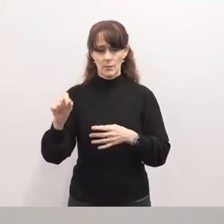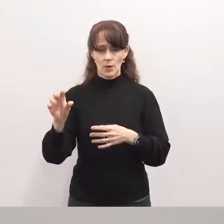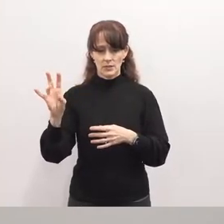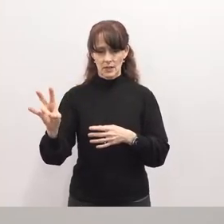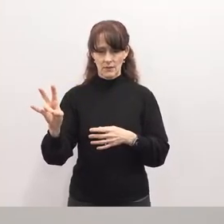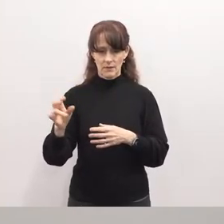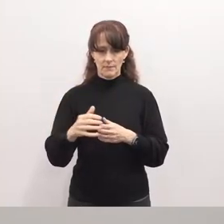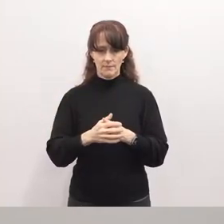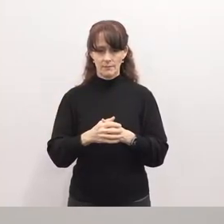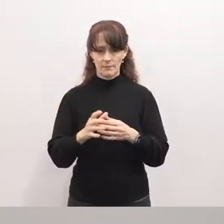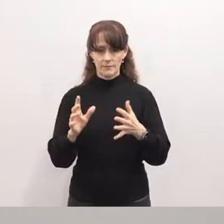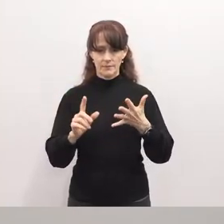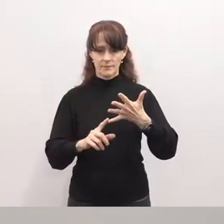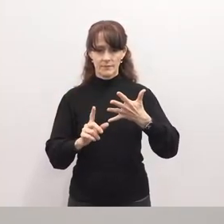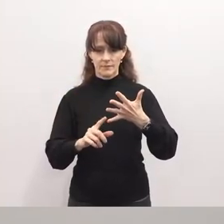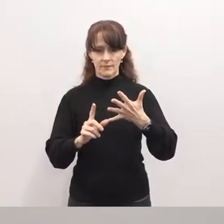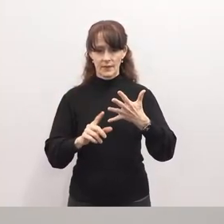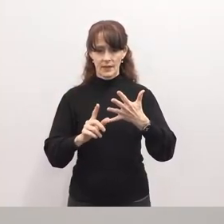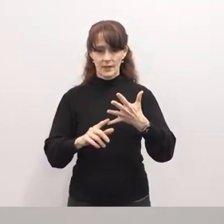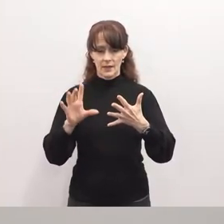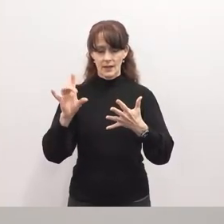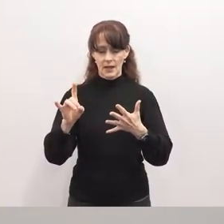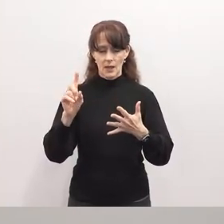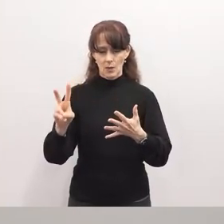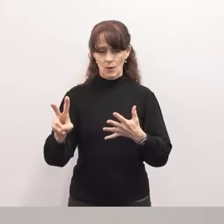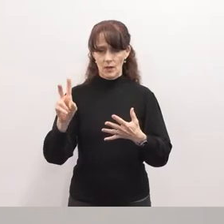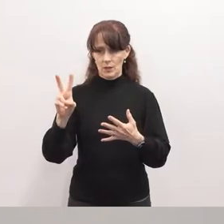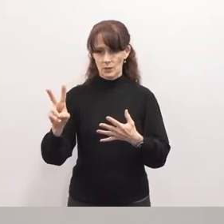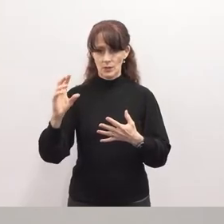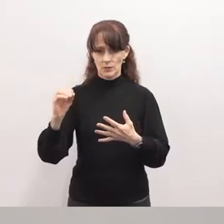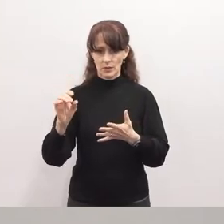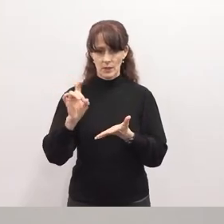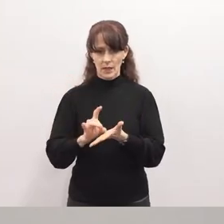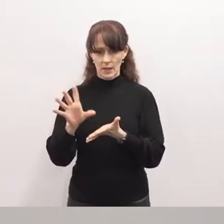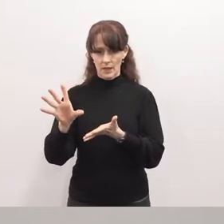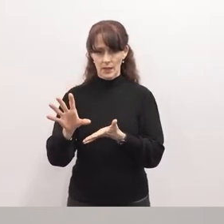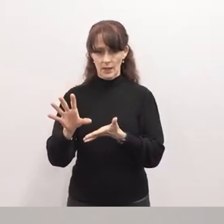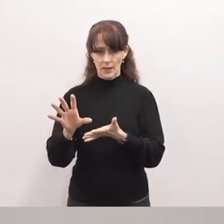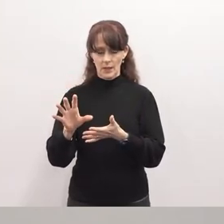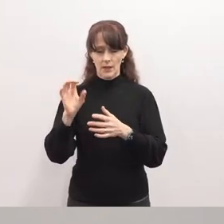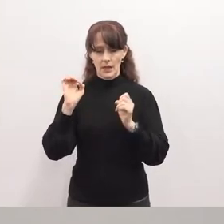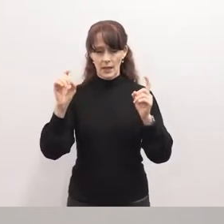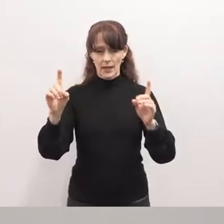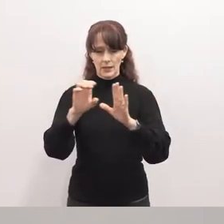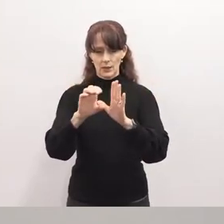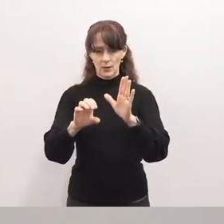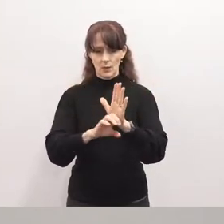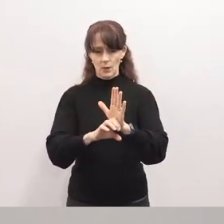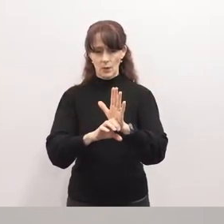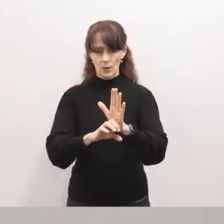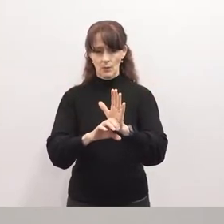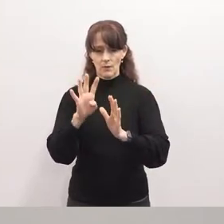48900.7. Student ID number 8120 was expelled pursuant to Education Code Section